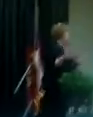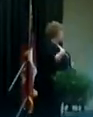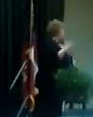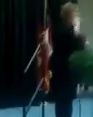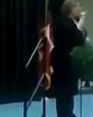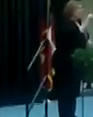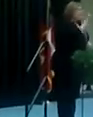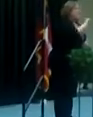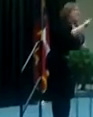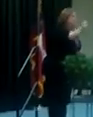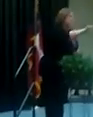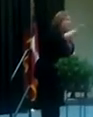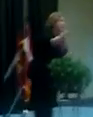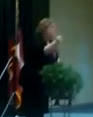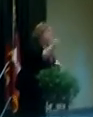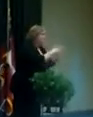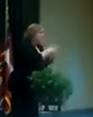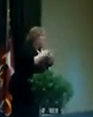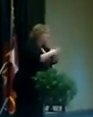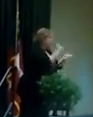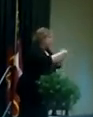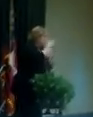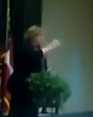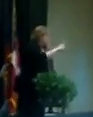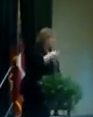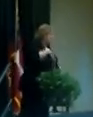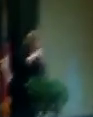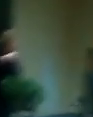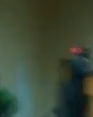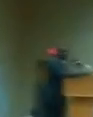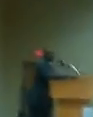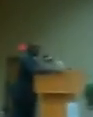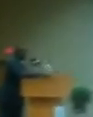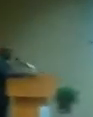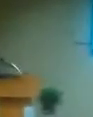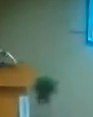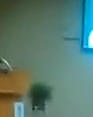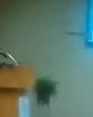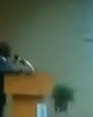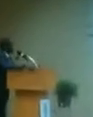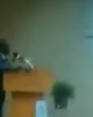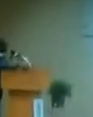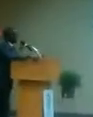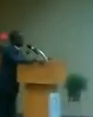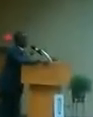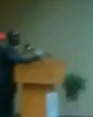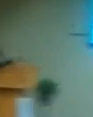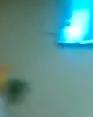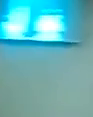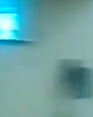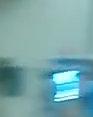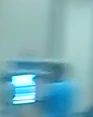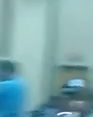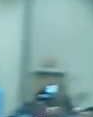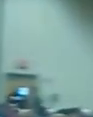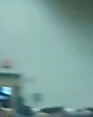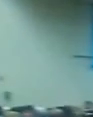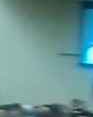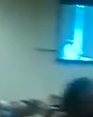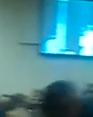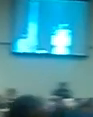in America where there's a candidate who's the grandson of a former president. There's nowhere else in America when we